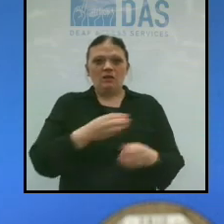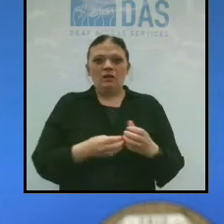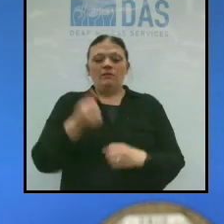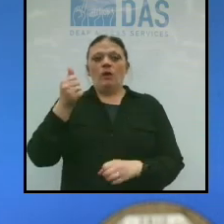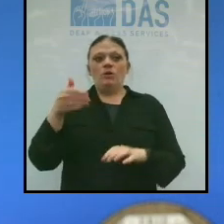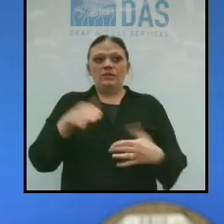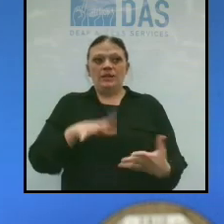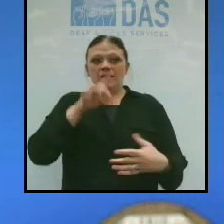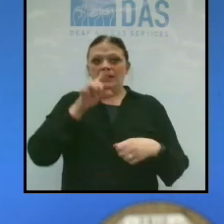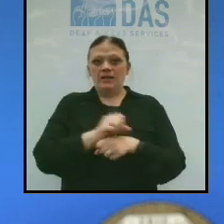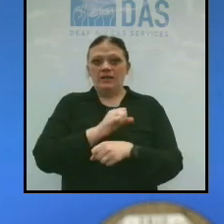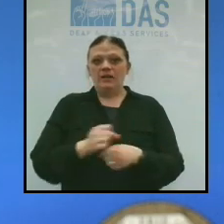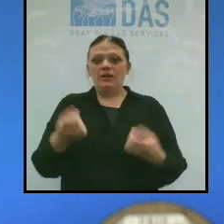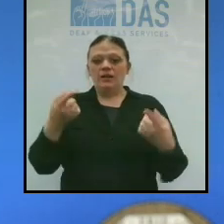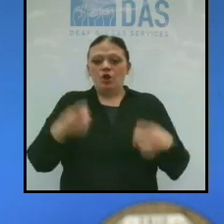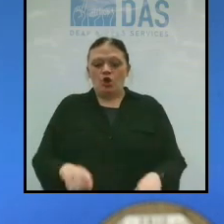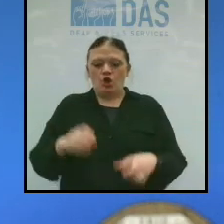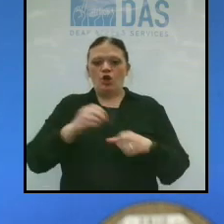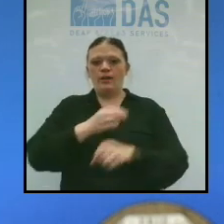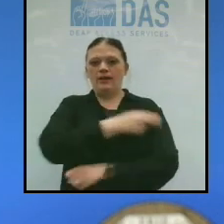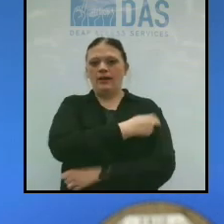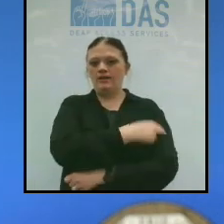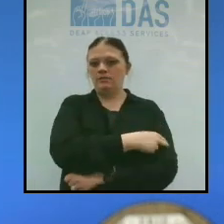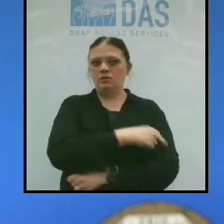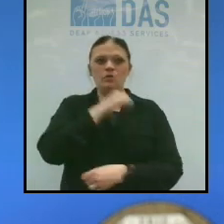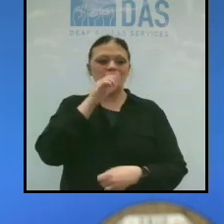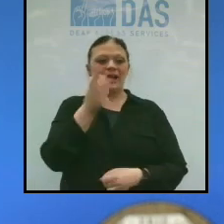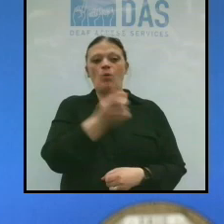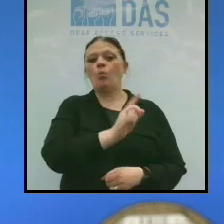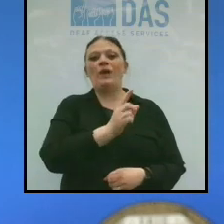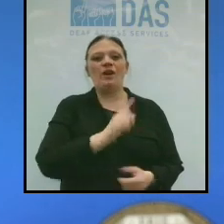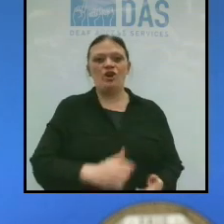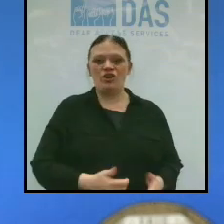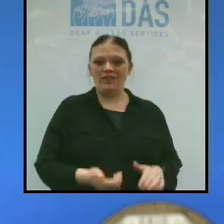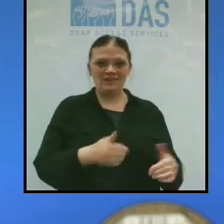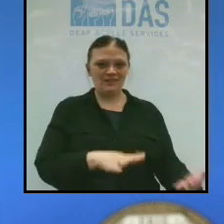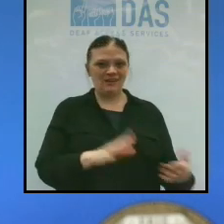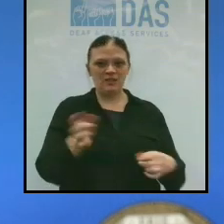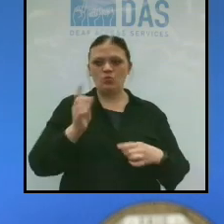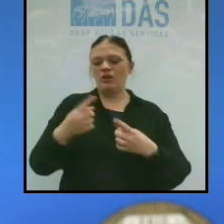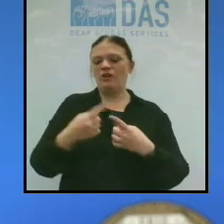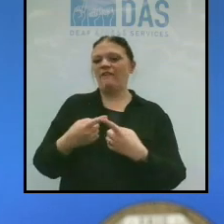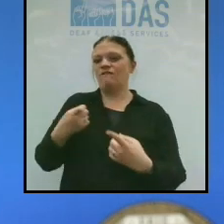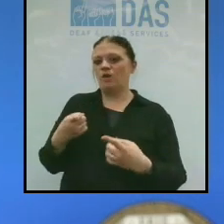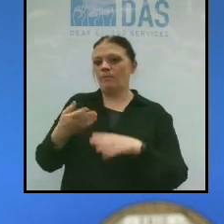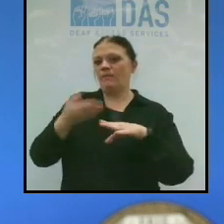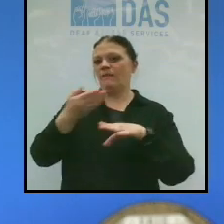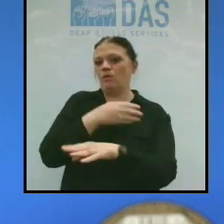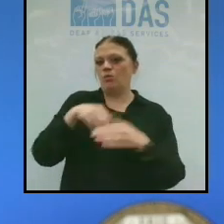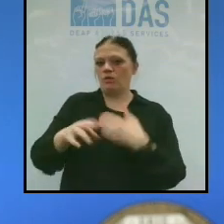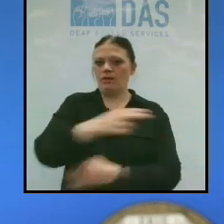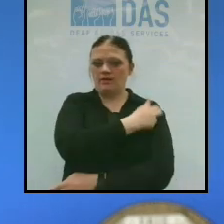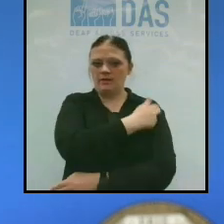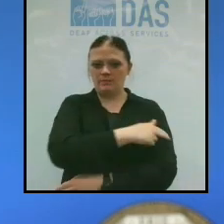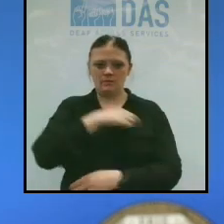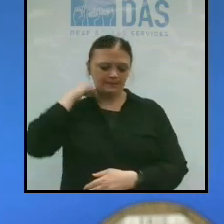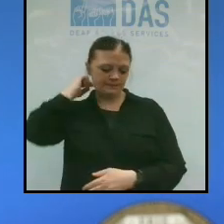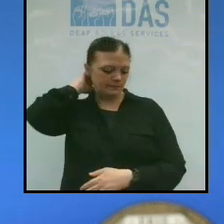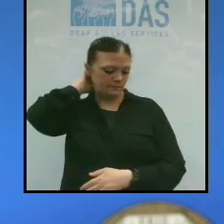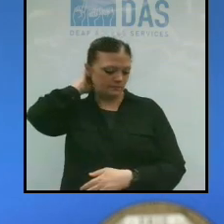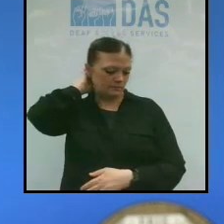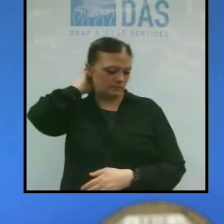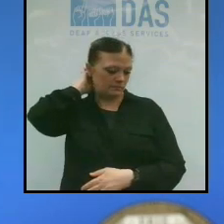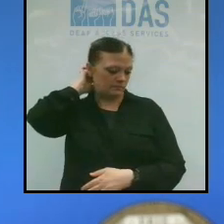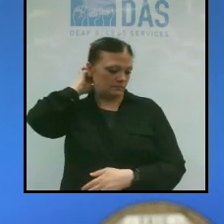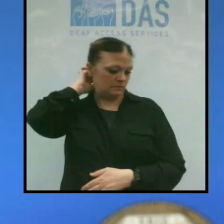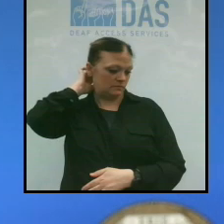of deaths have actually occurred in a hospital. So it's not where they died, it's basically where they came from before they went to the hospital.